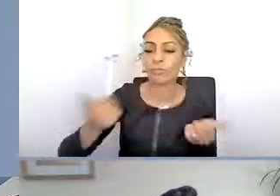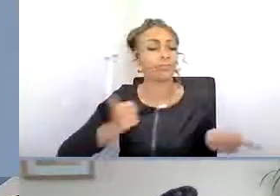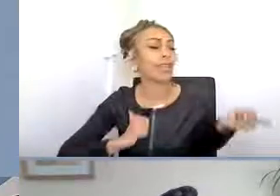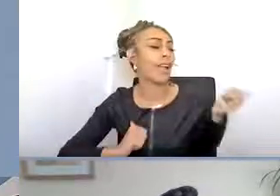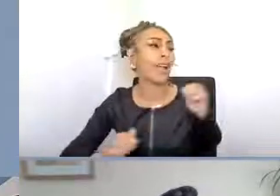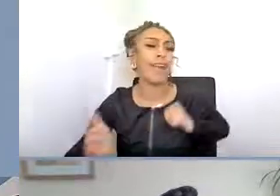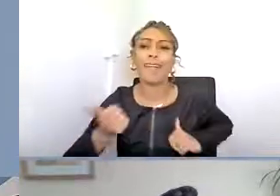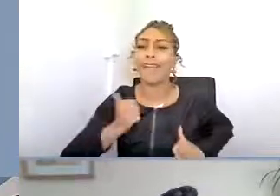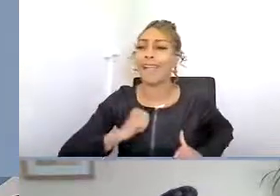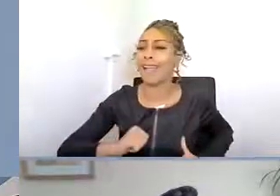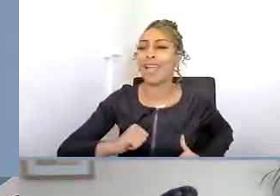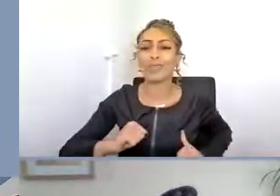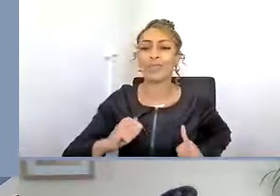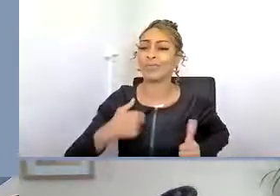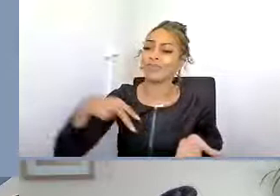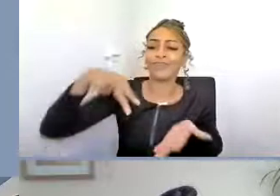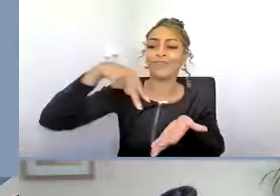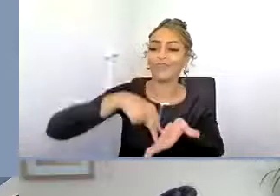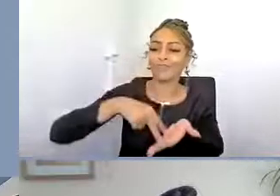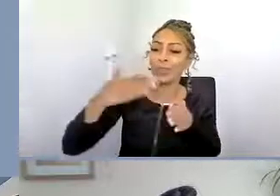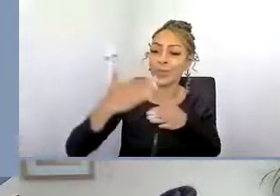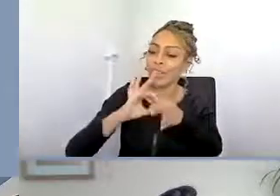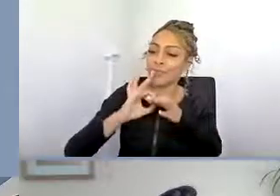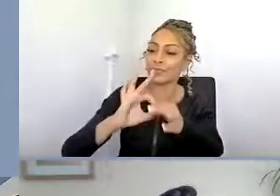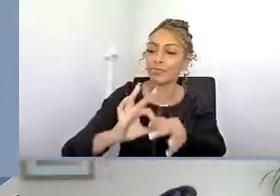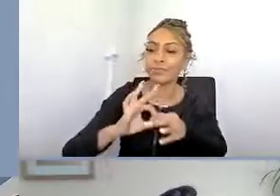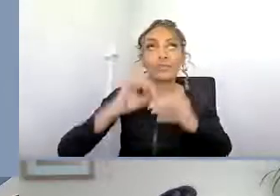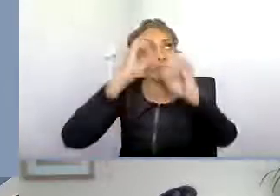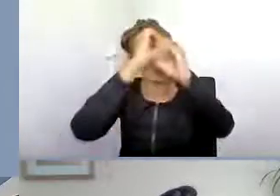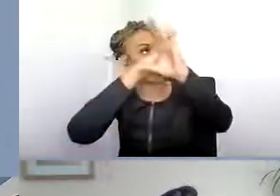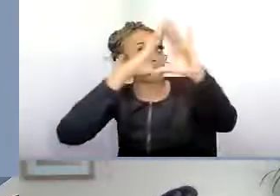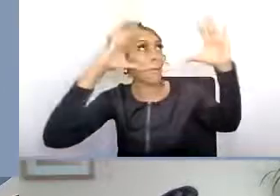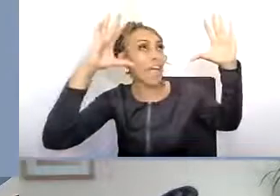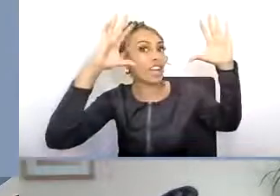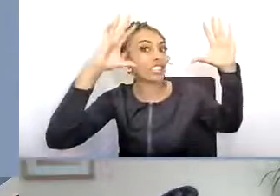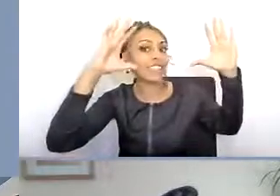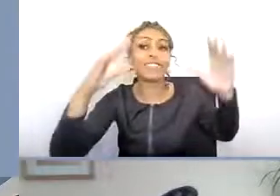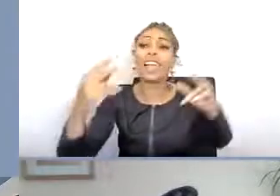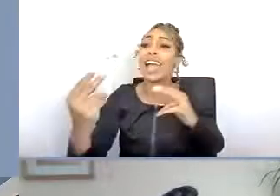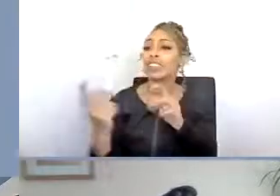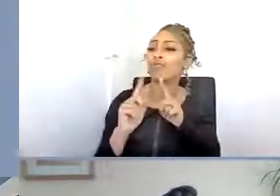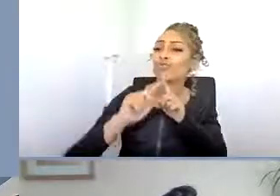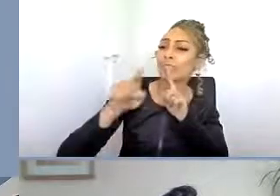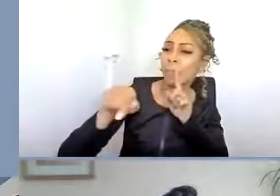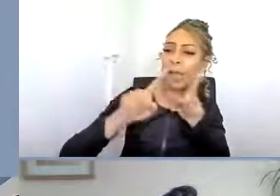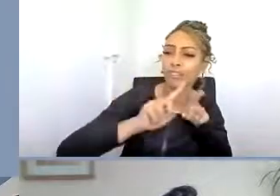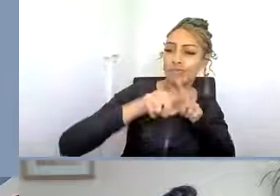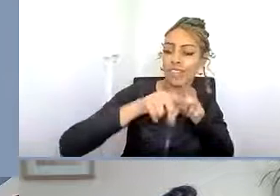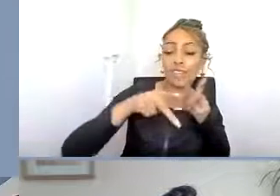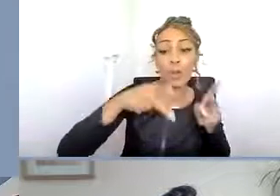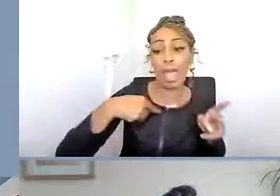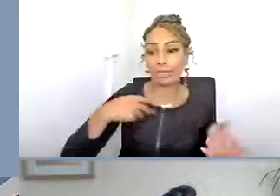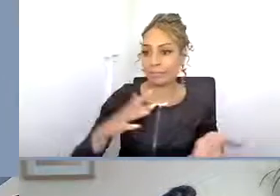being fleet-footed and working in imaginative and responsive ways. And I'm